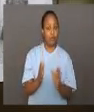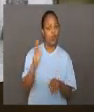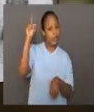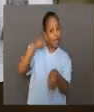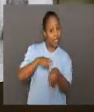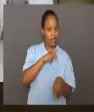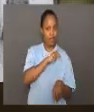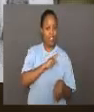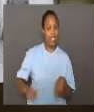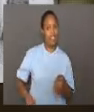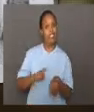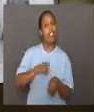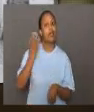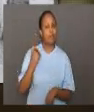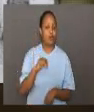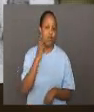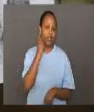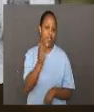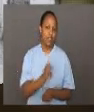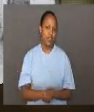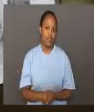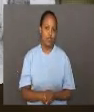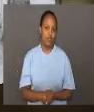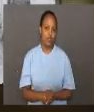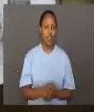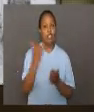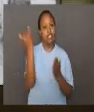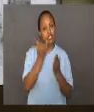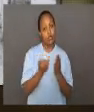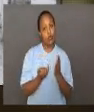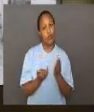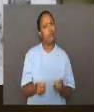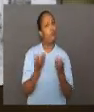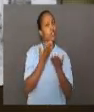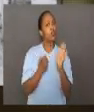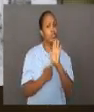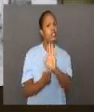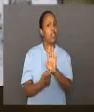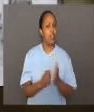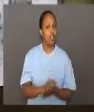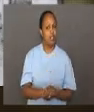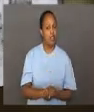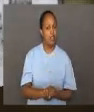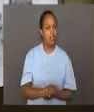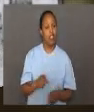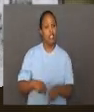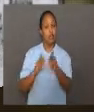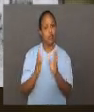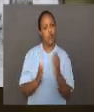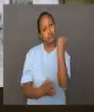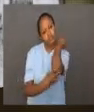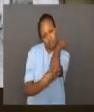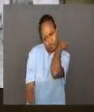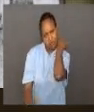during feudal times. The image reveals several things. The peasants are